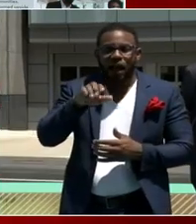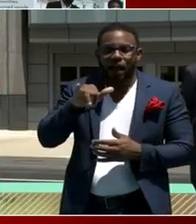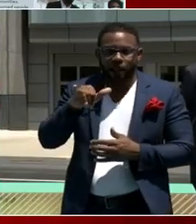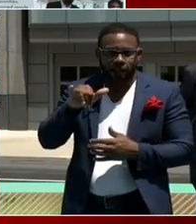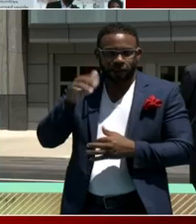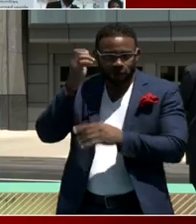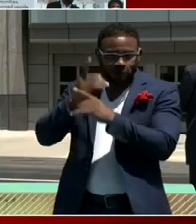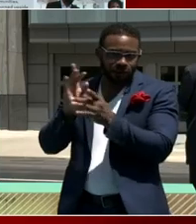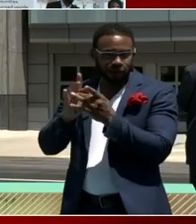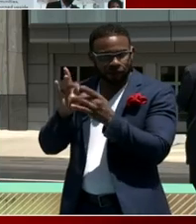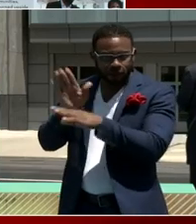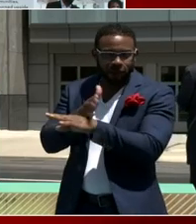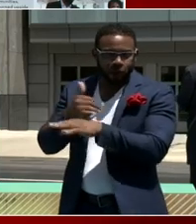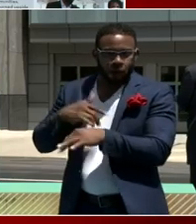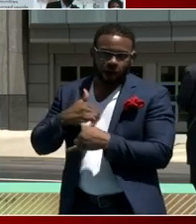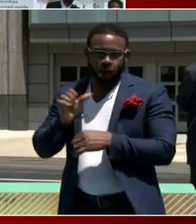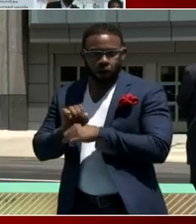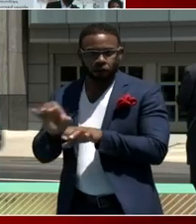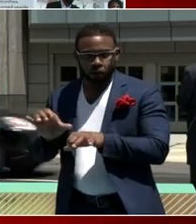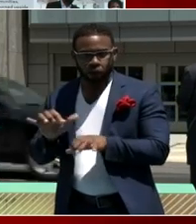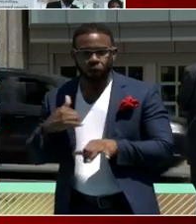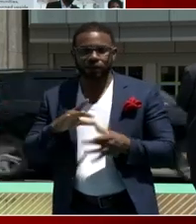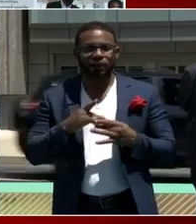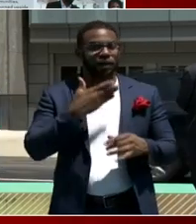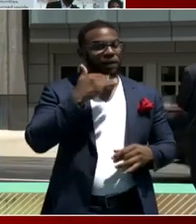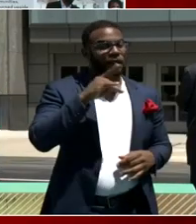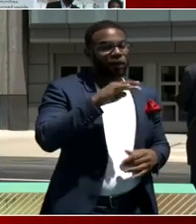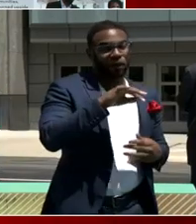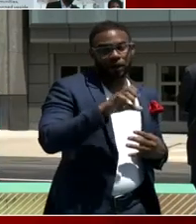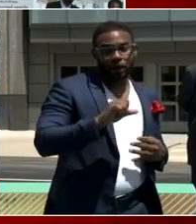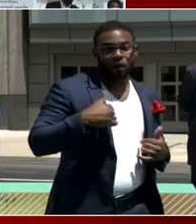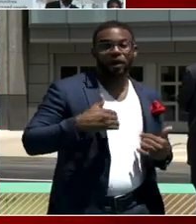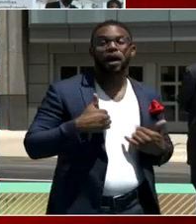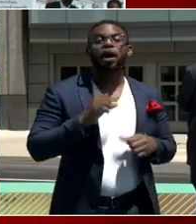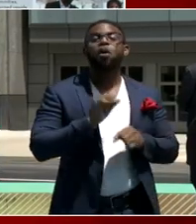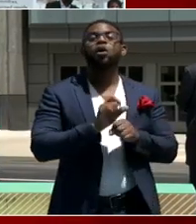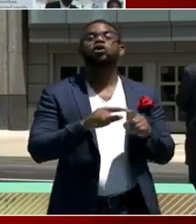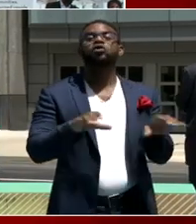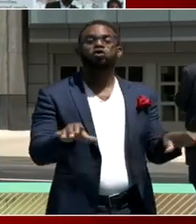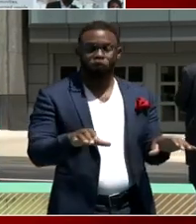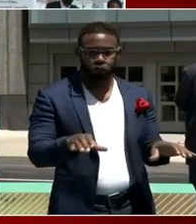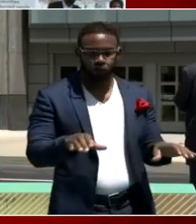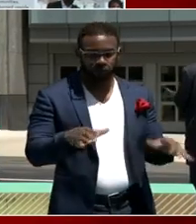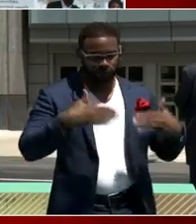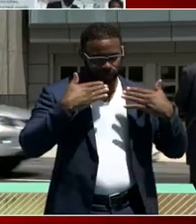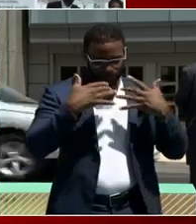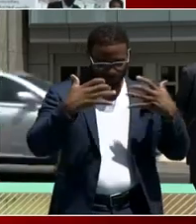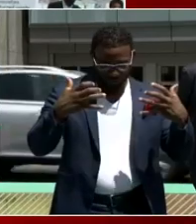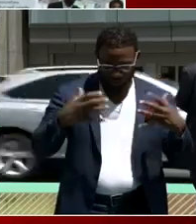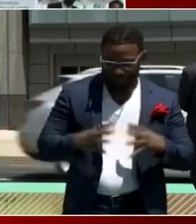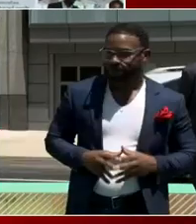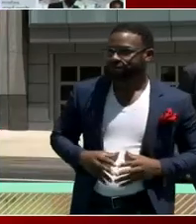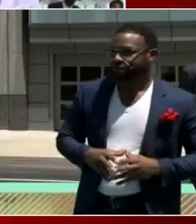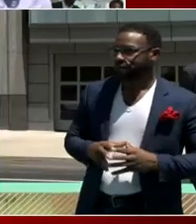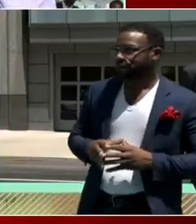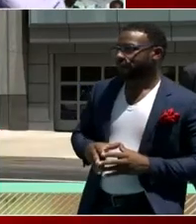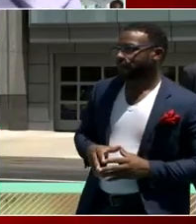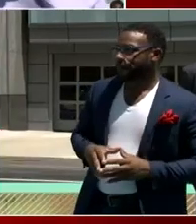got work to do, at DOES we say it best, we got work to do. Thank you so much.